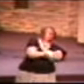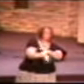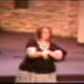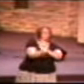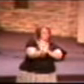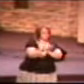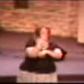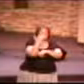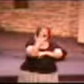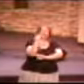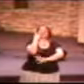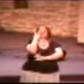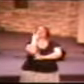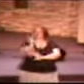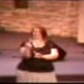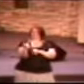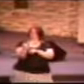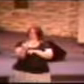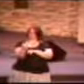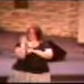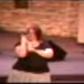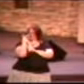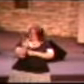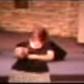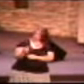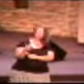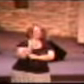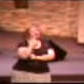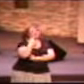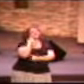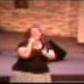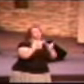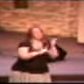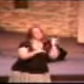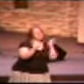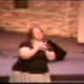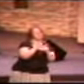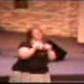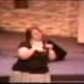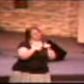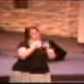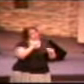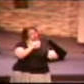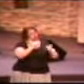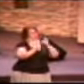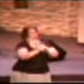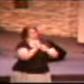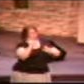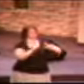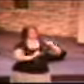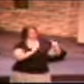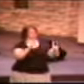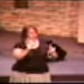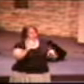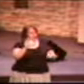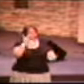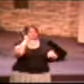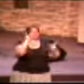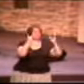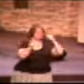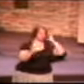Why see? Because Jesus is about changing people's sight.